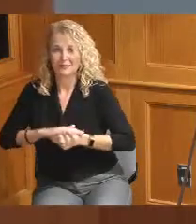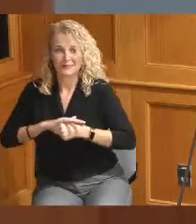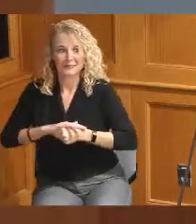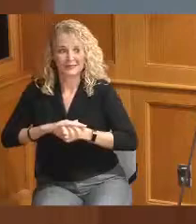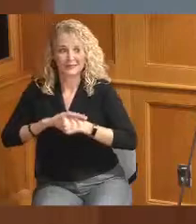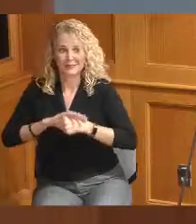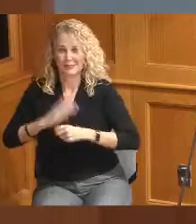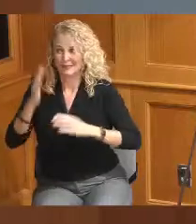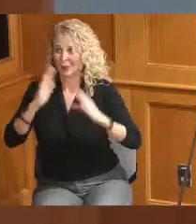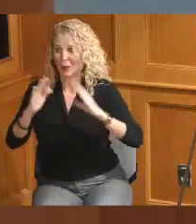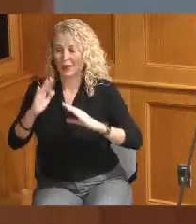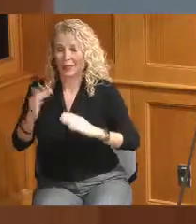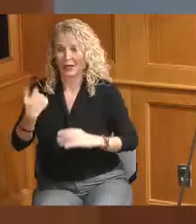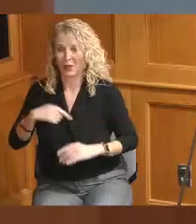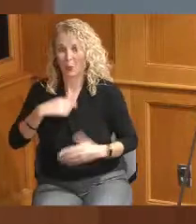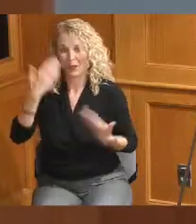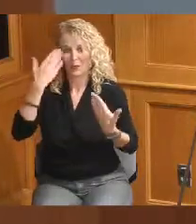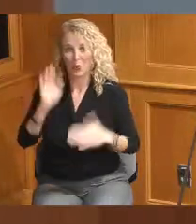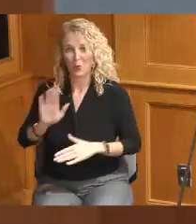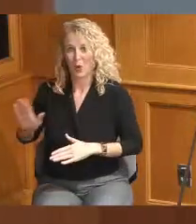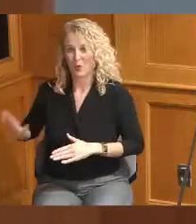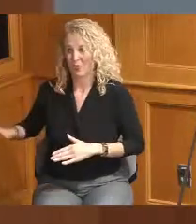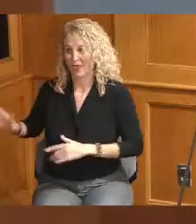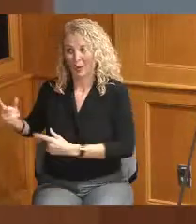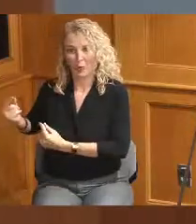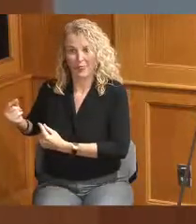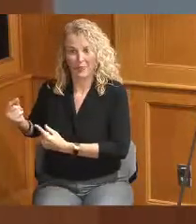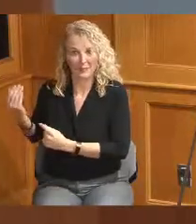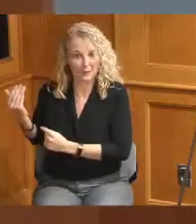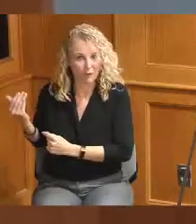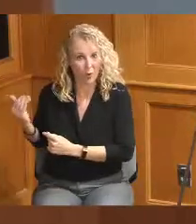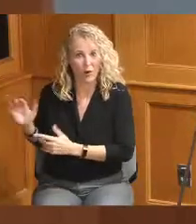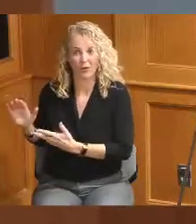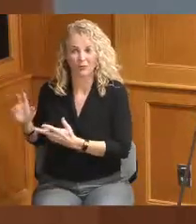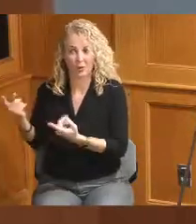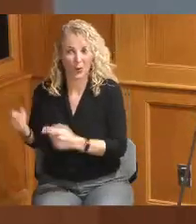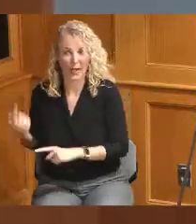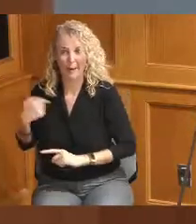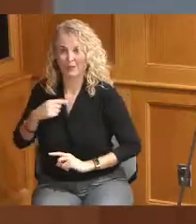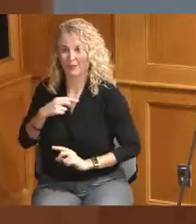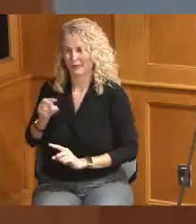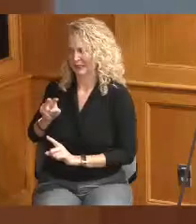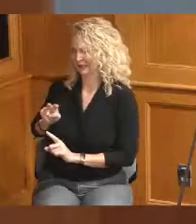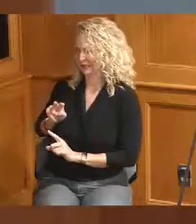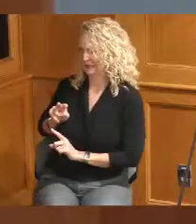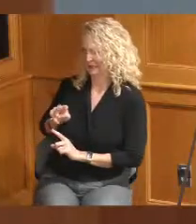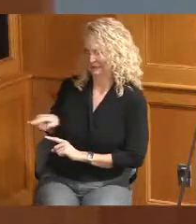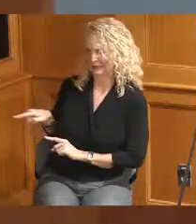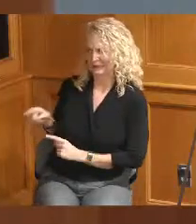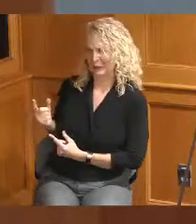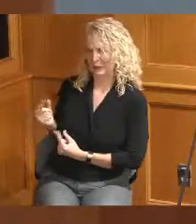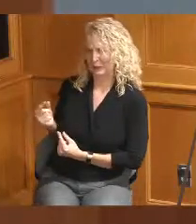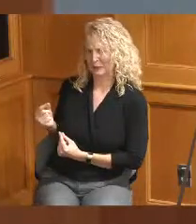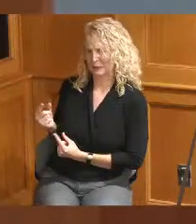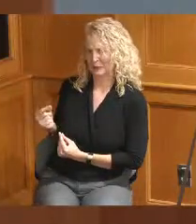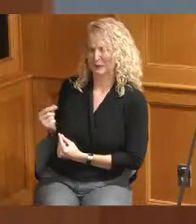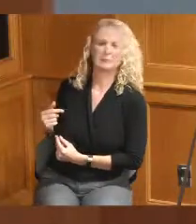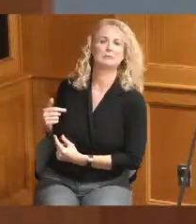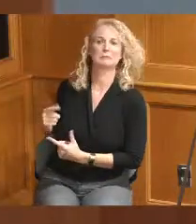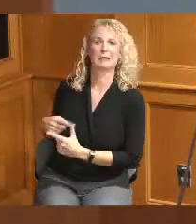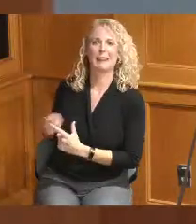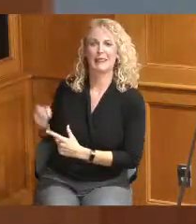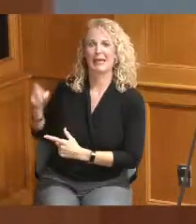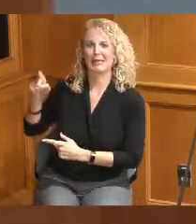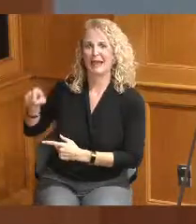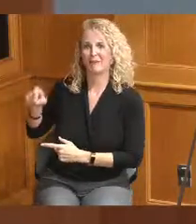don't know what they don't know. And you can only look at an installation at different periods in time, and next thing you know, you got to do a